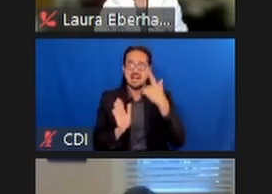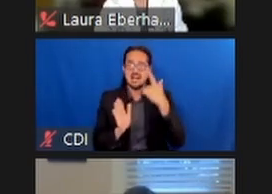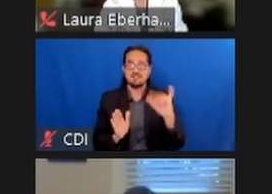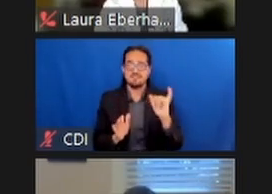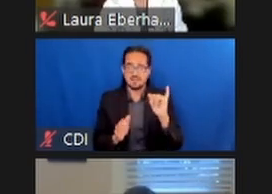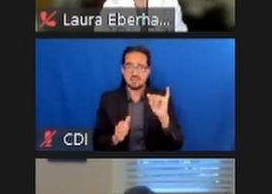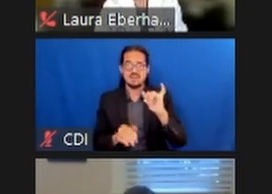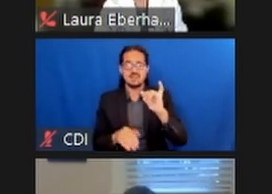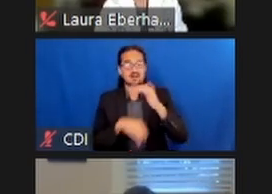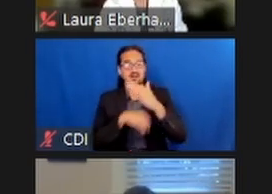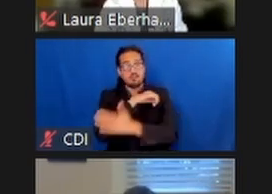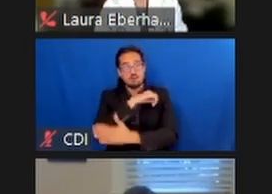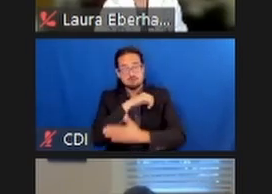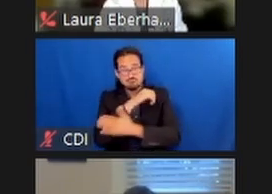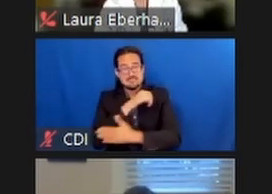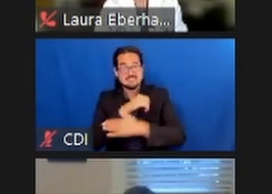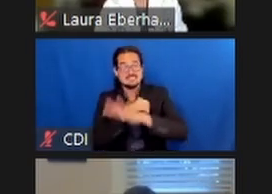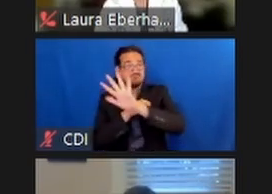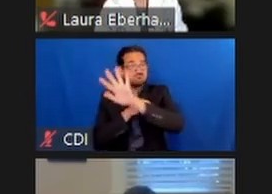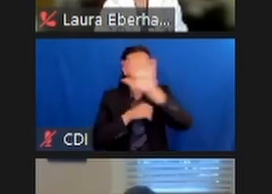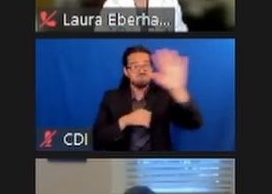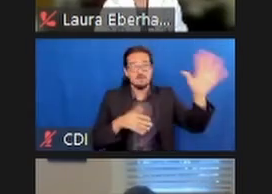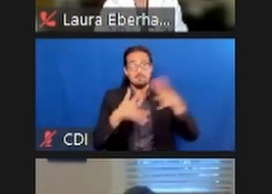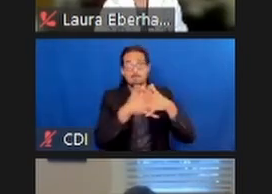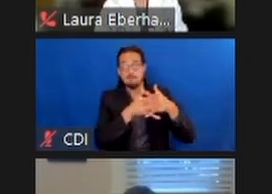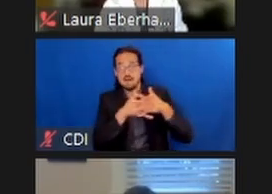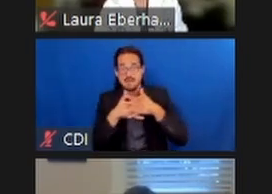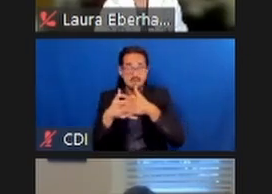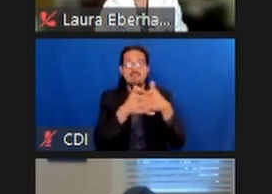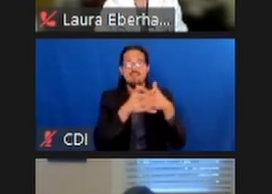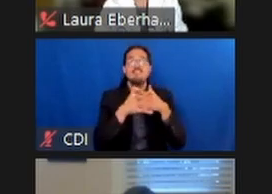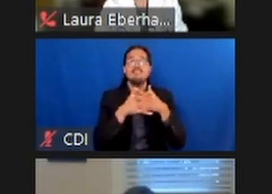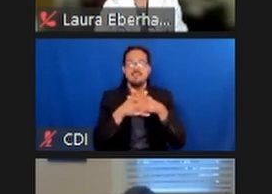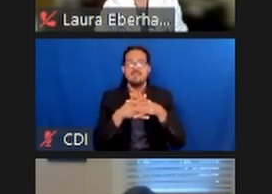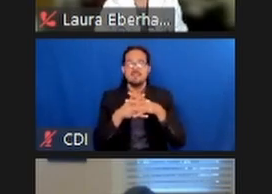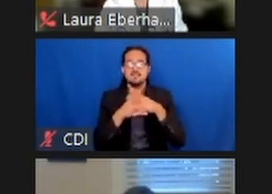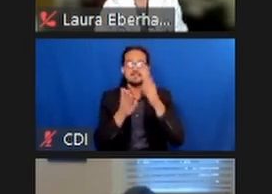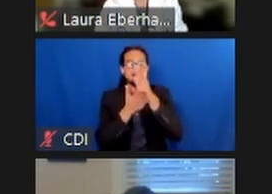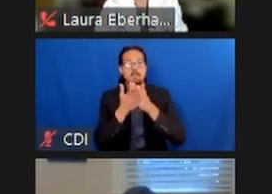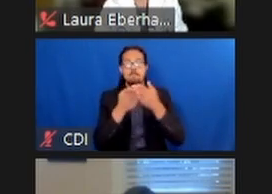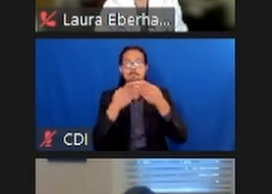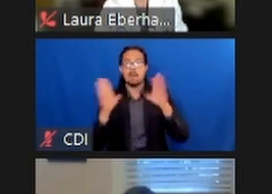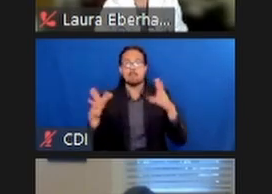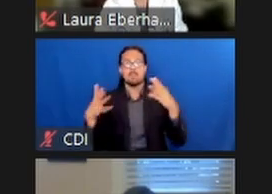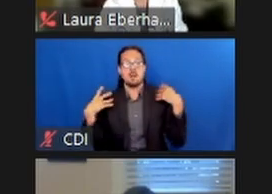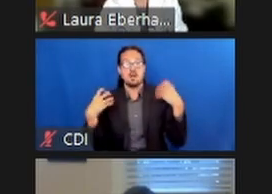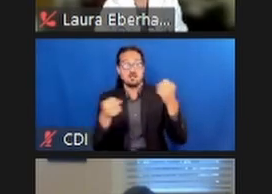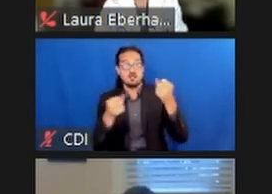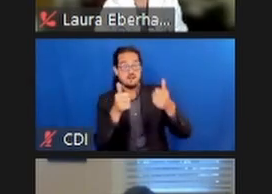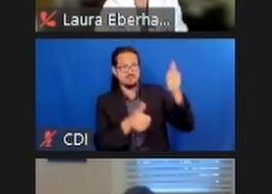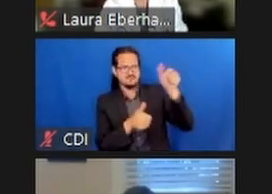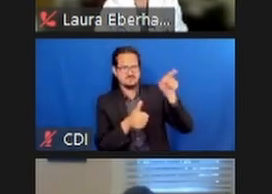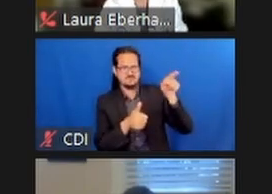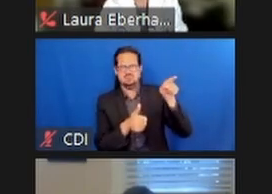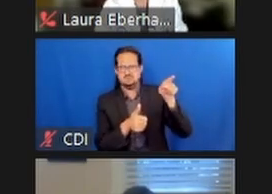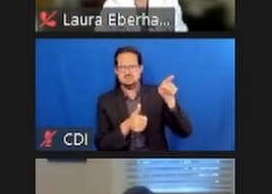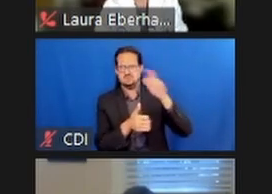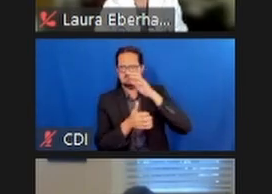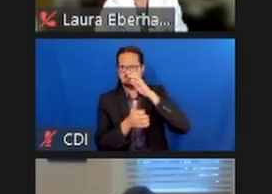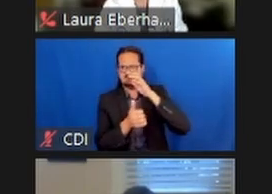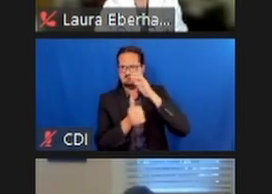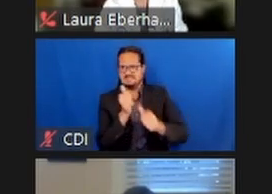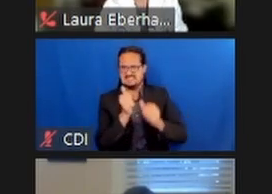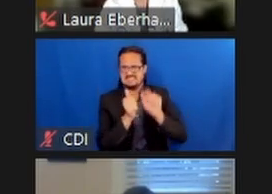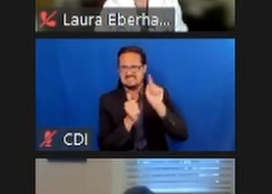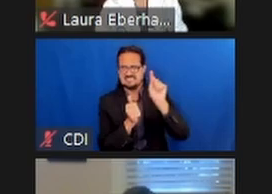especially grateful for the support and the trust that was put in for myself and Dr. Santora and other leaders in